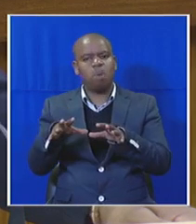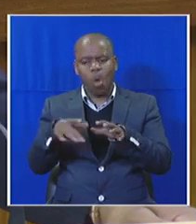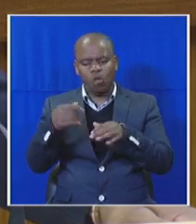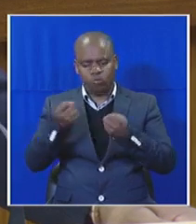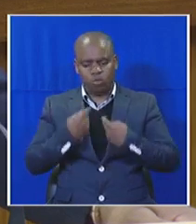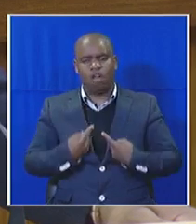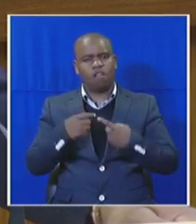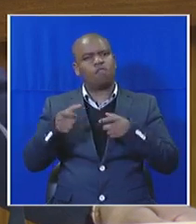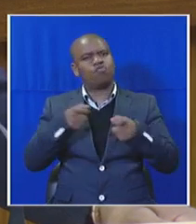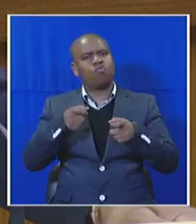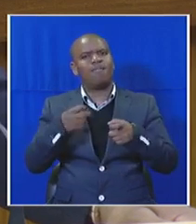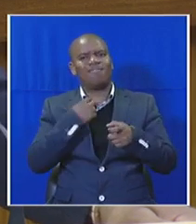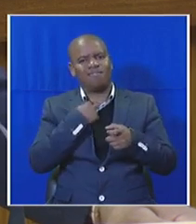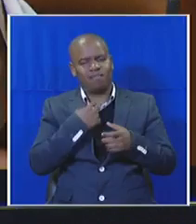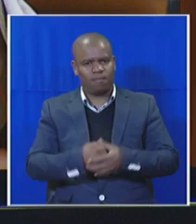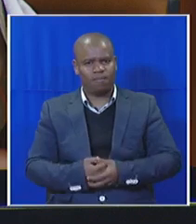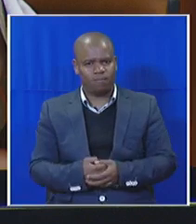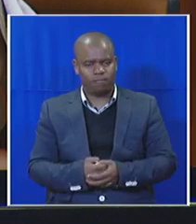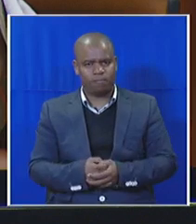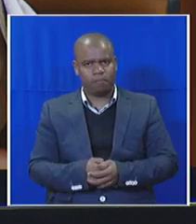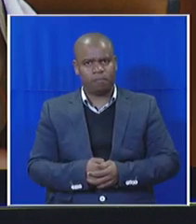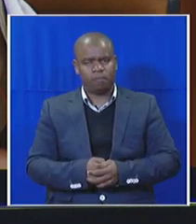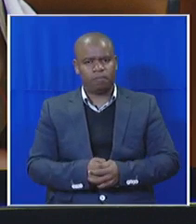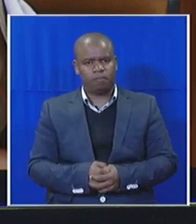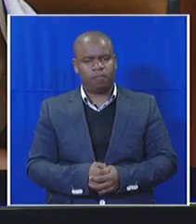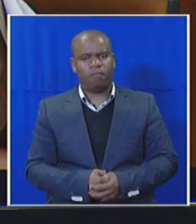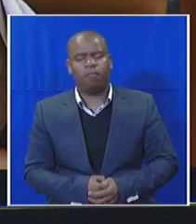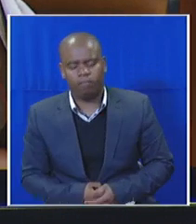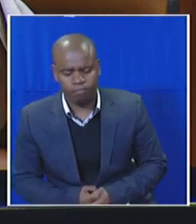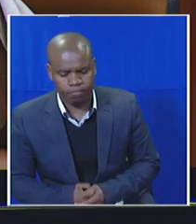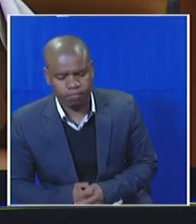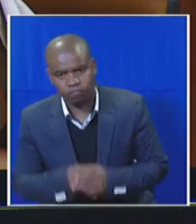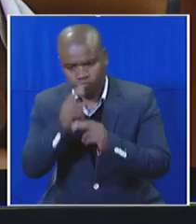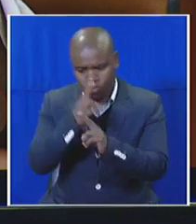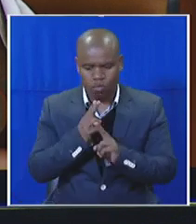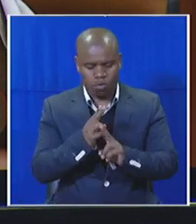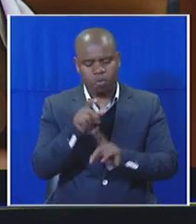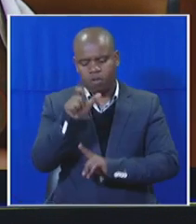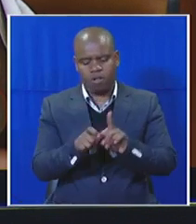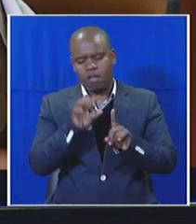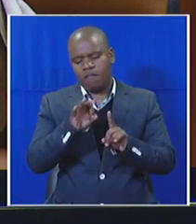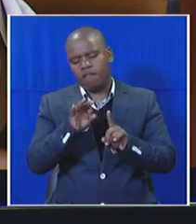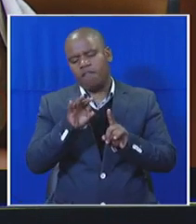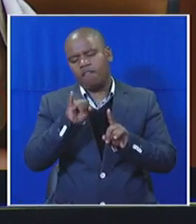much, Chair. The Honorable Filtane.